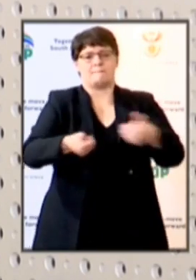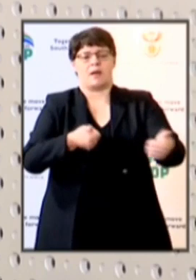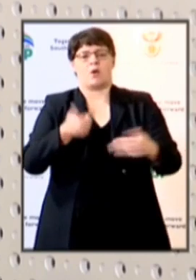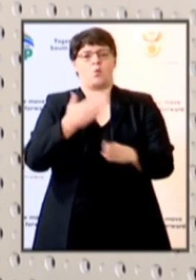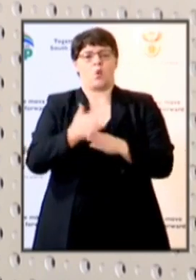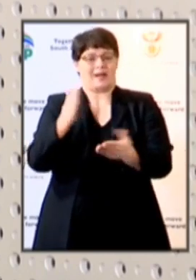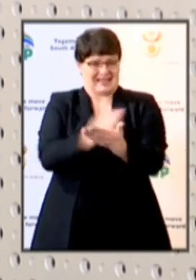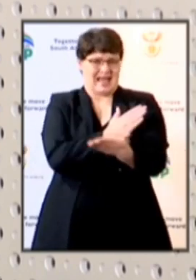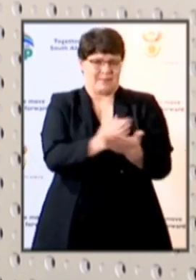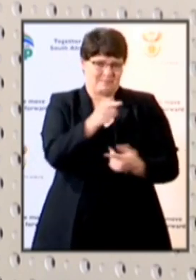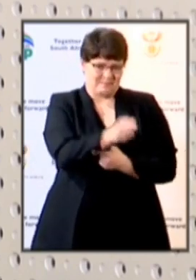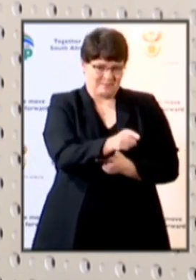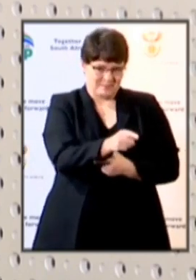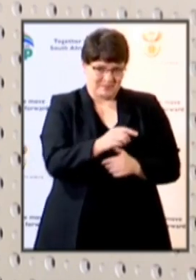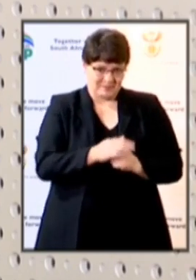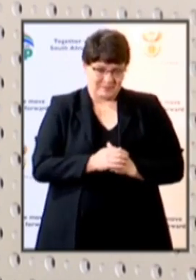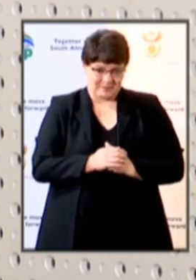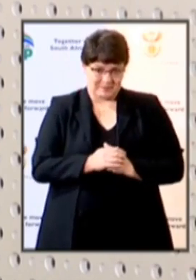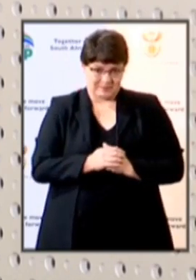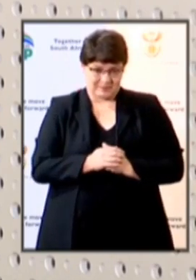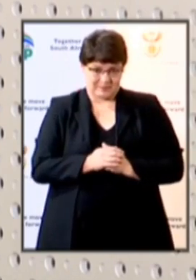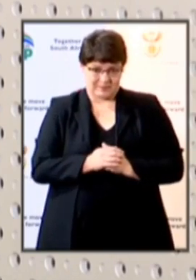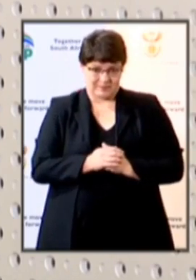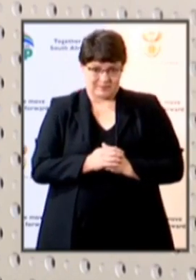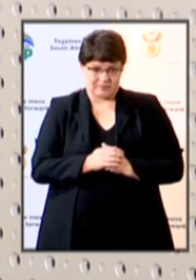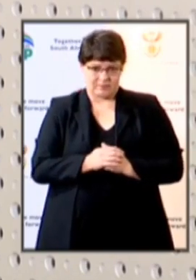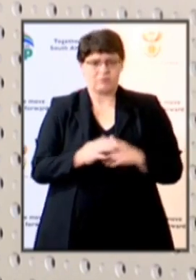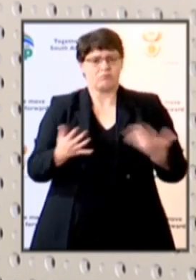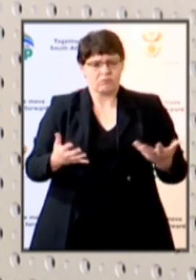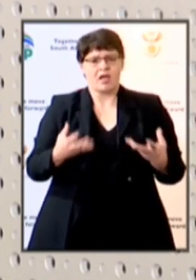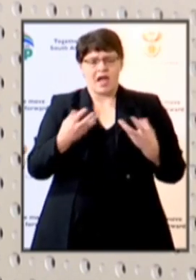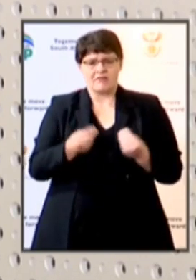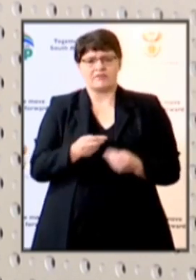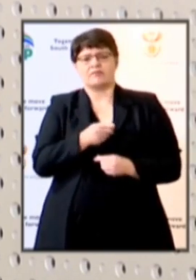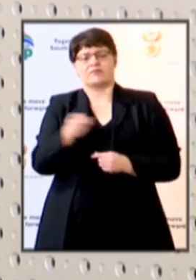lockdown, there will even be a curfew.